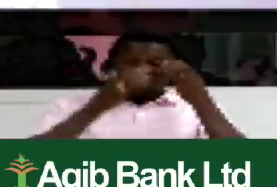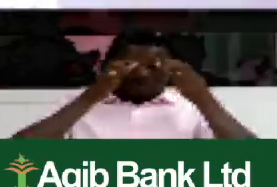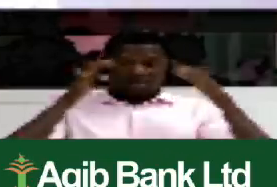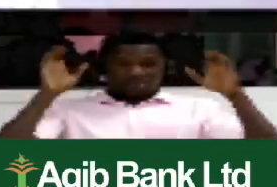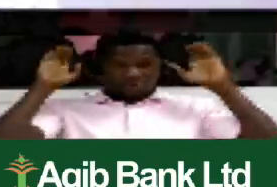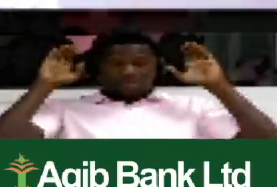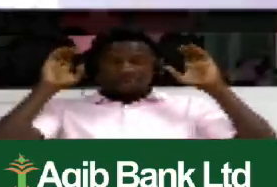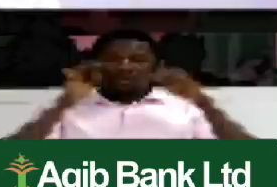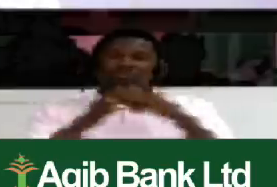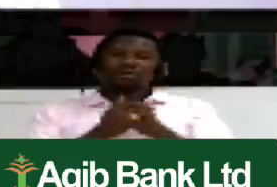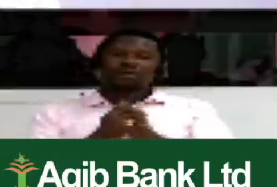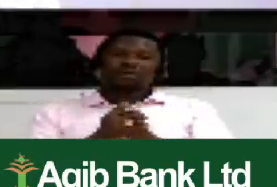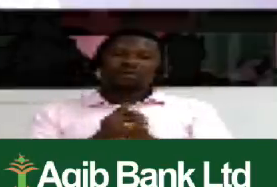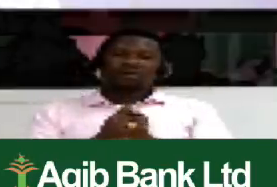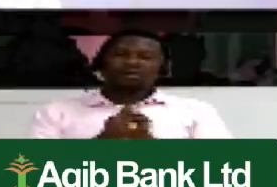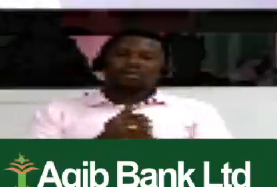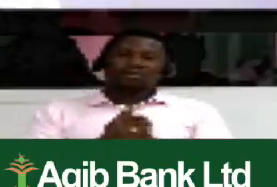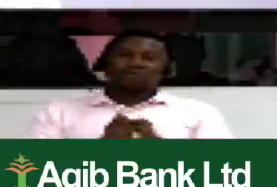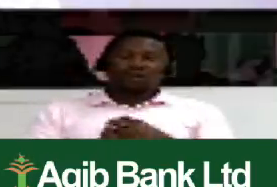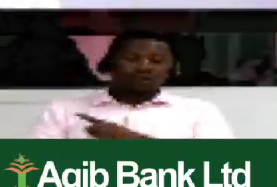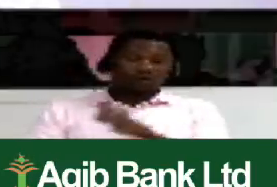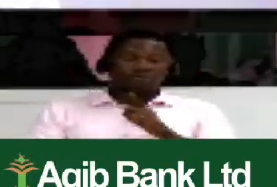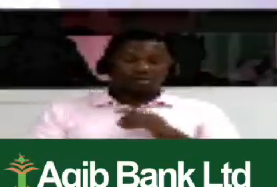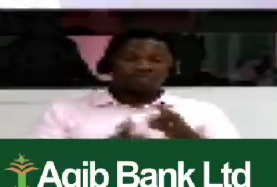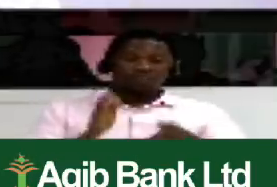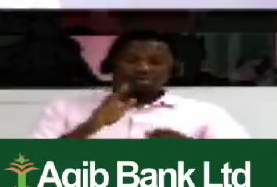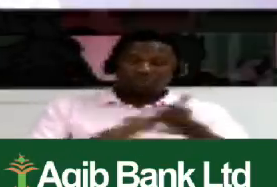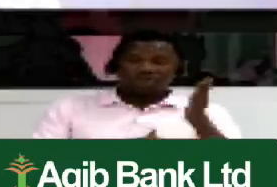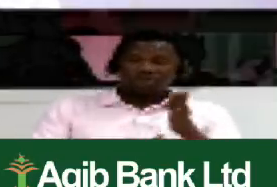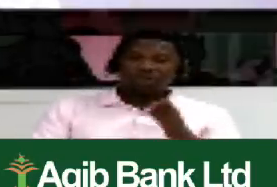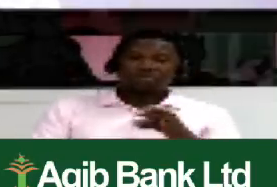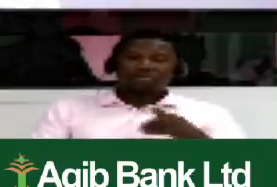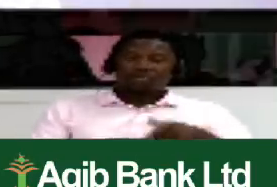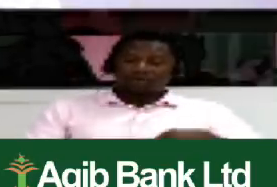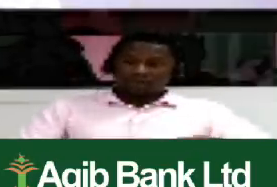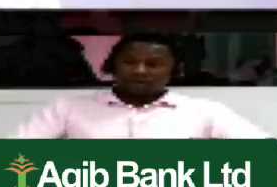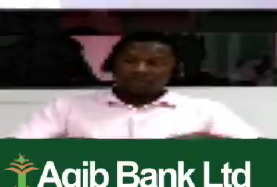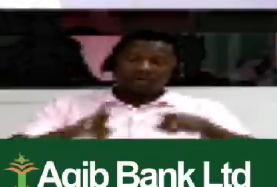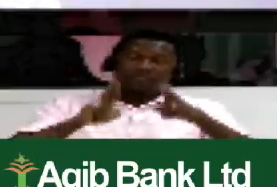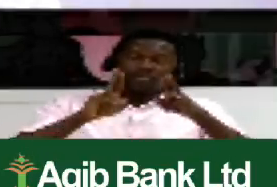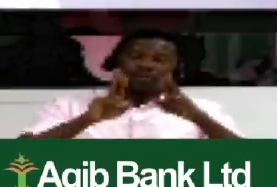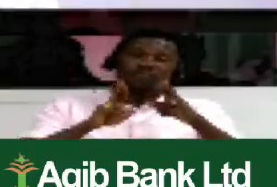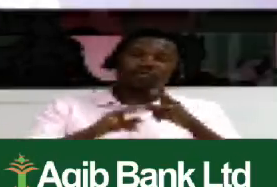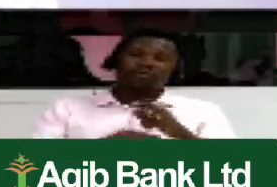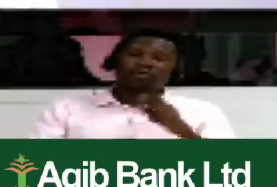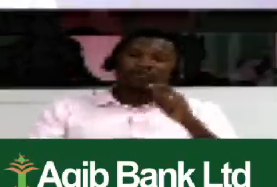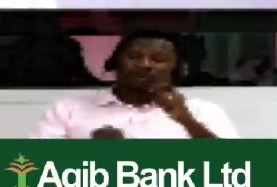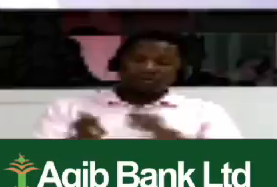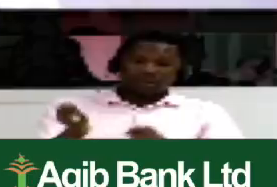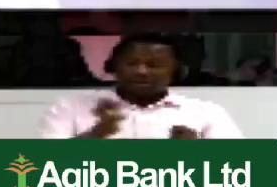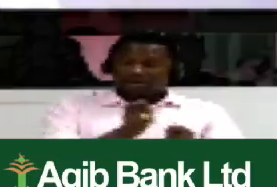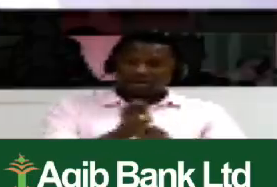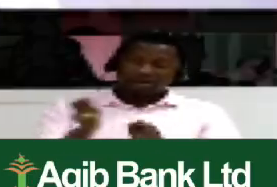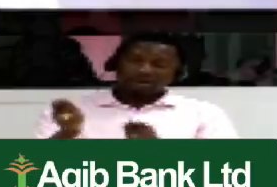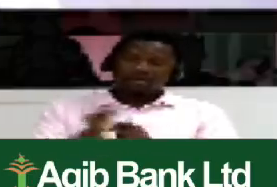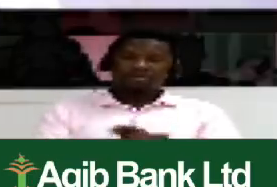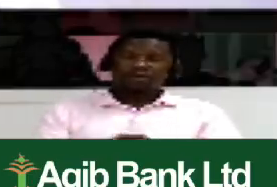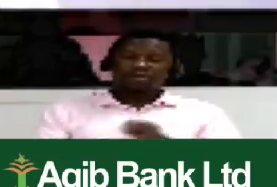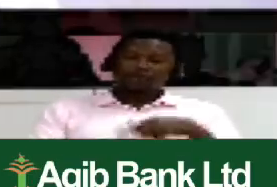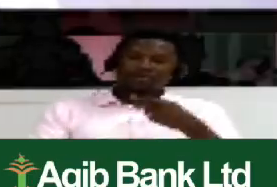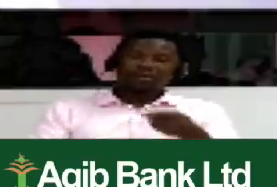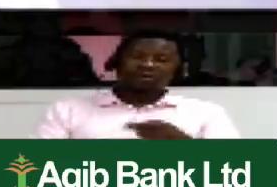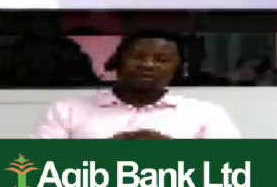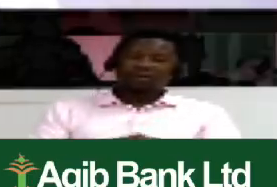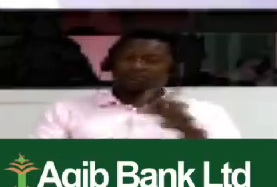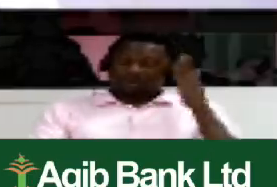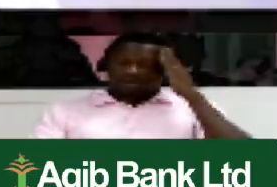college, and we are to pass via the fire service, then